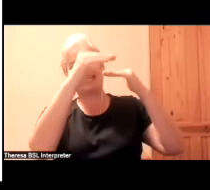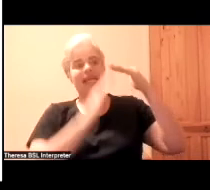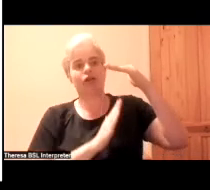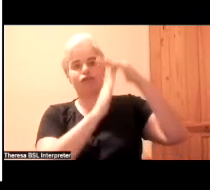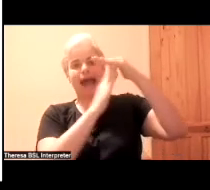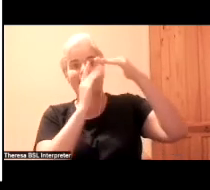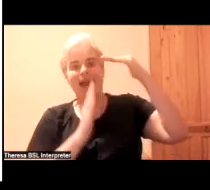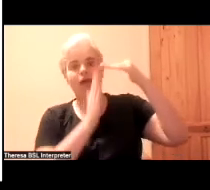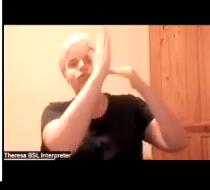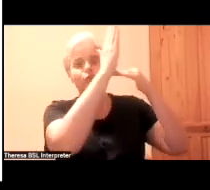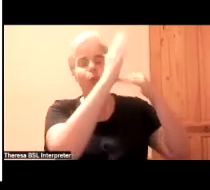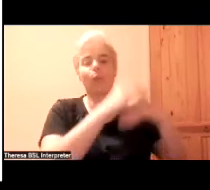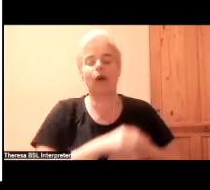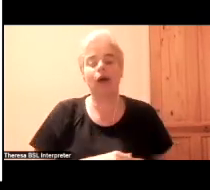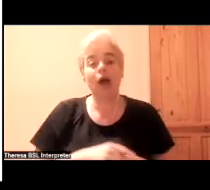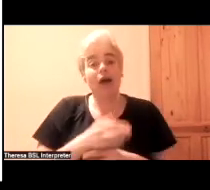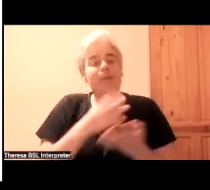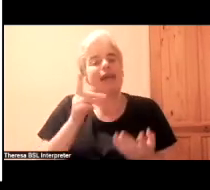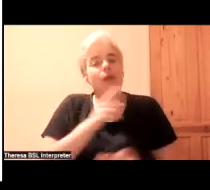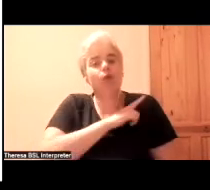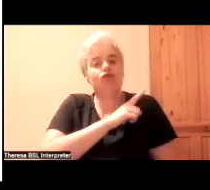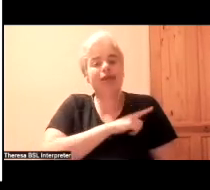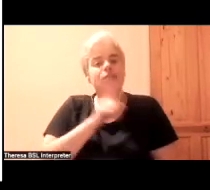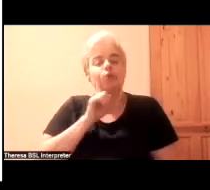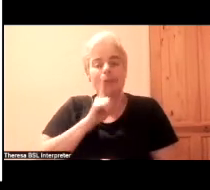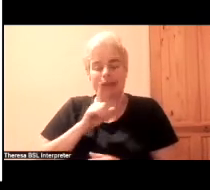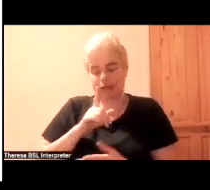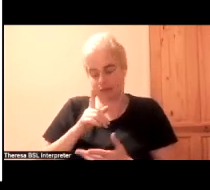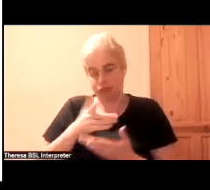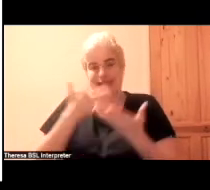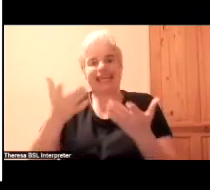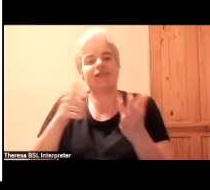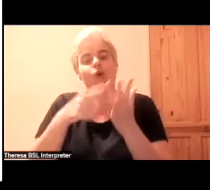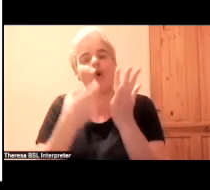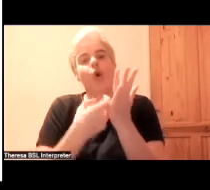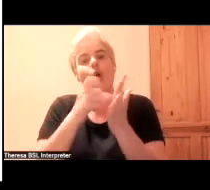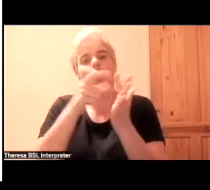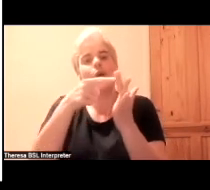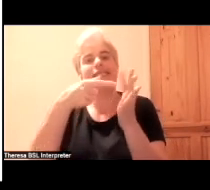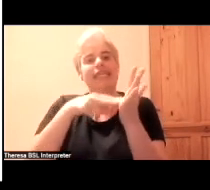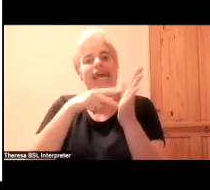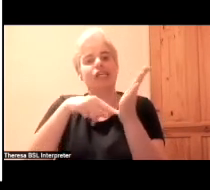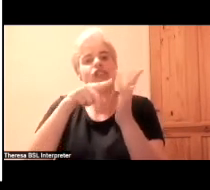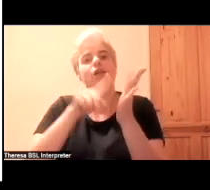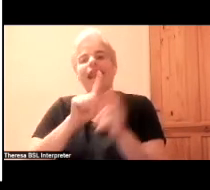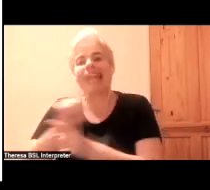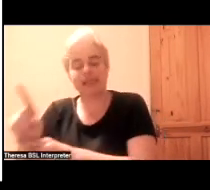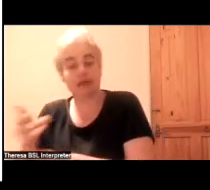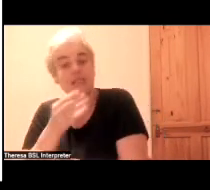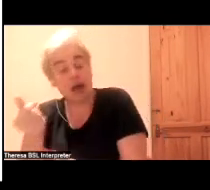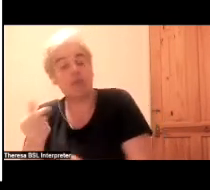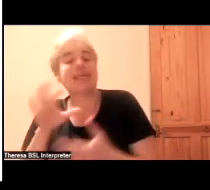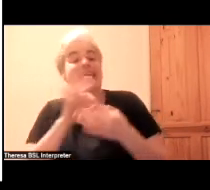Of course, there are lots of reasons why women tend to present for ordination later than men. Some to do with theology,